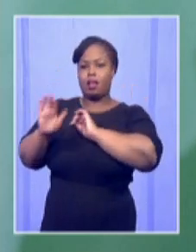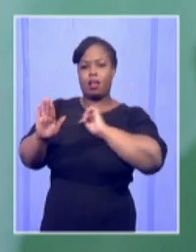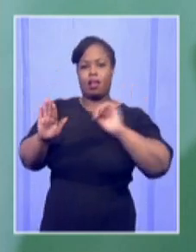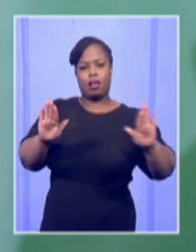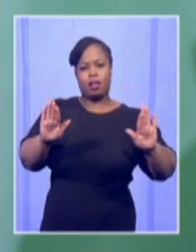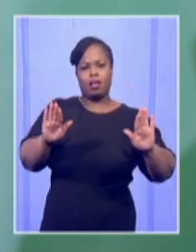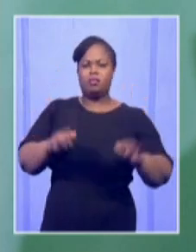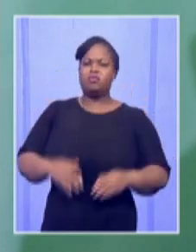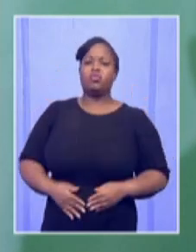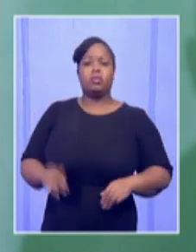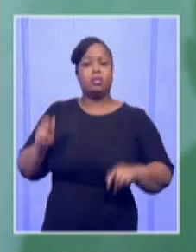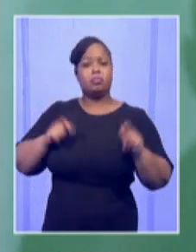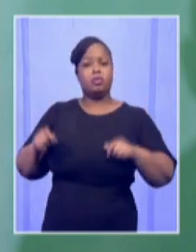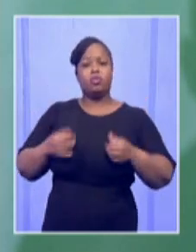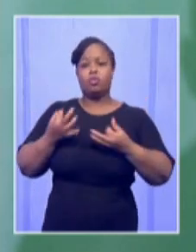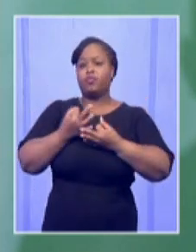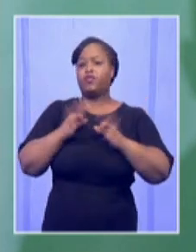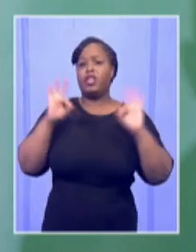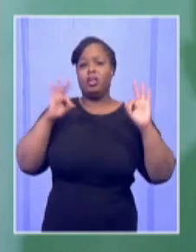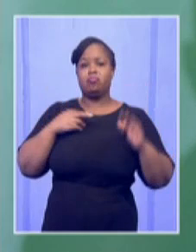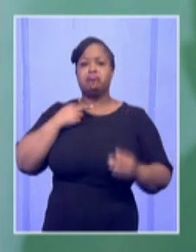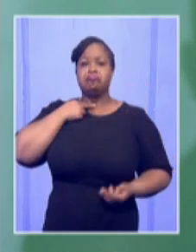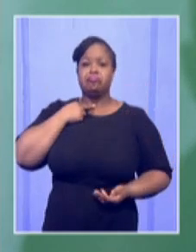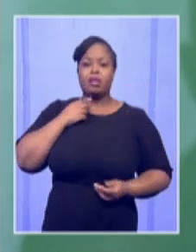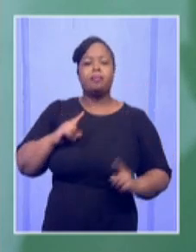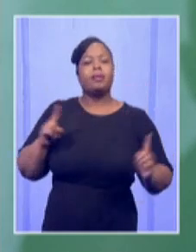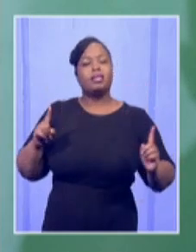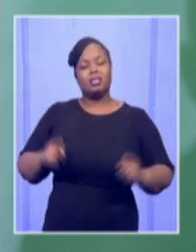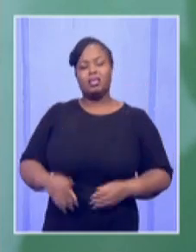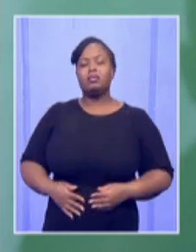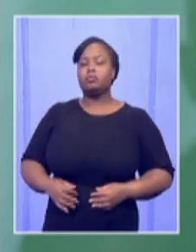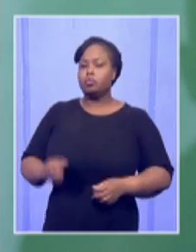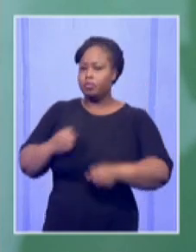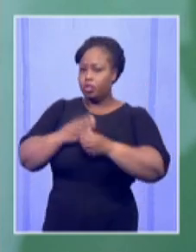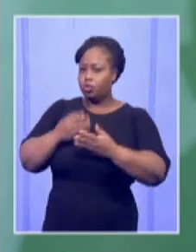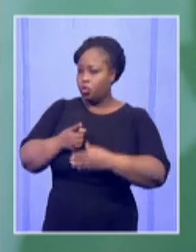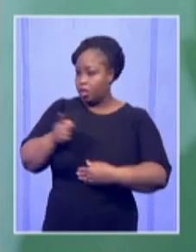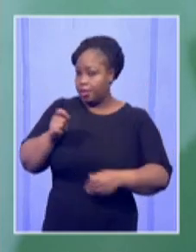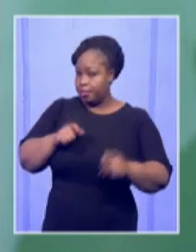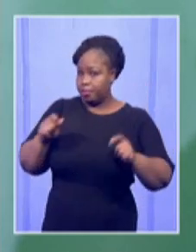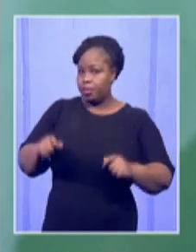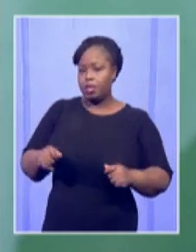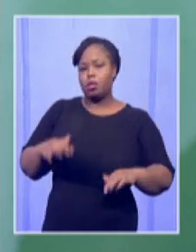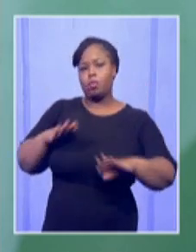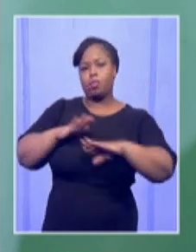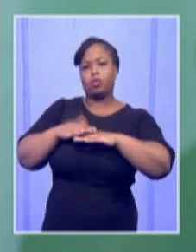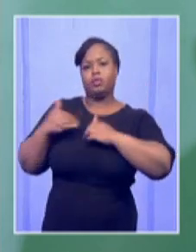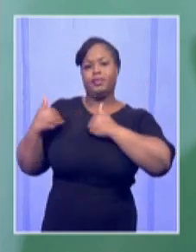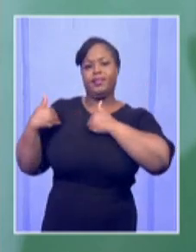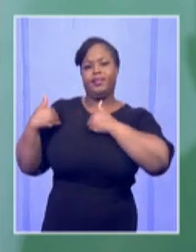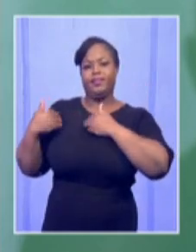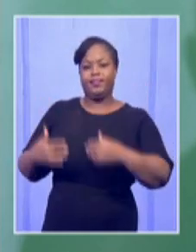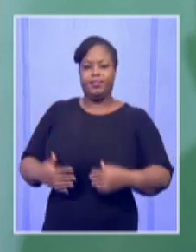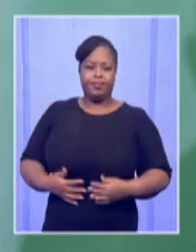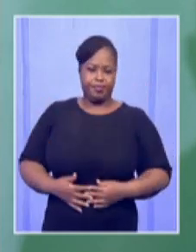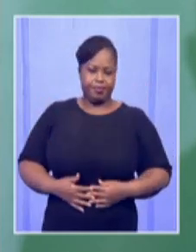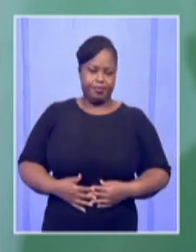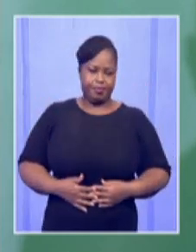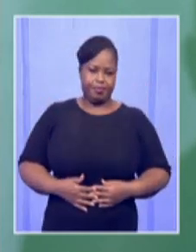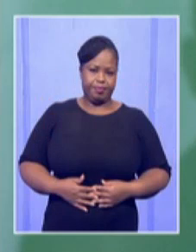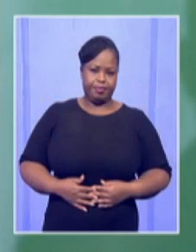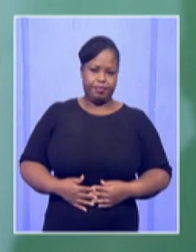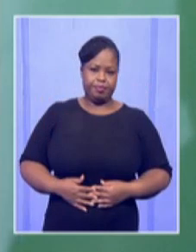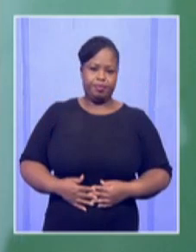limiting people's freedoms with the issues of public interest, of promoting public health objectives. That,